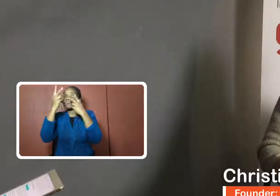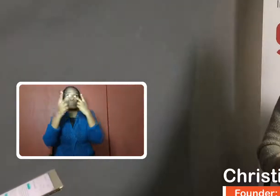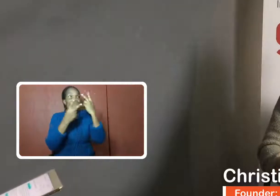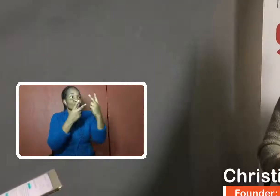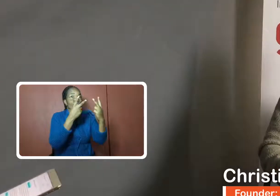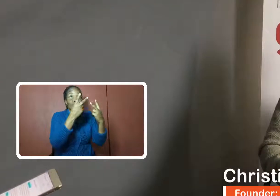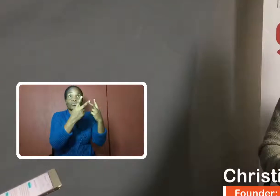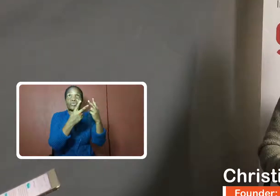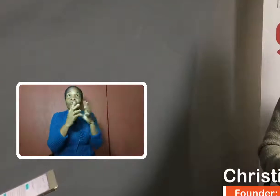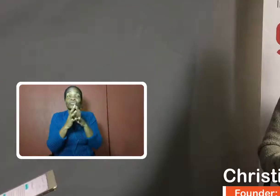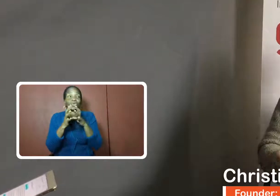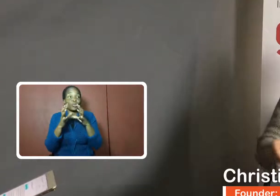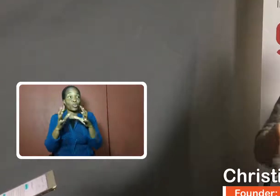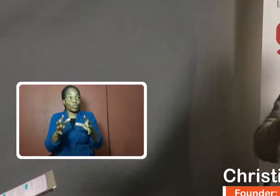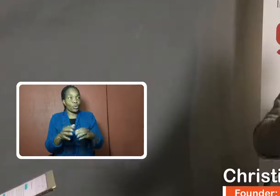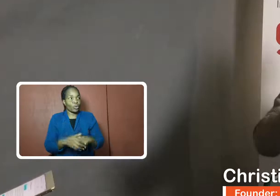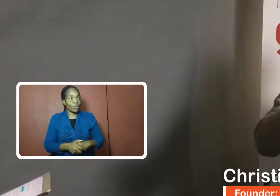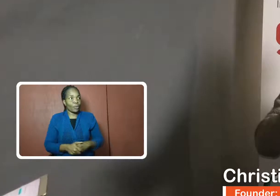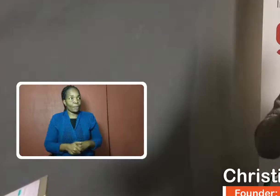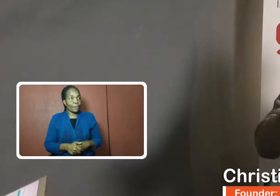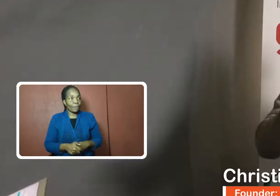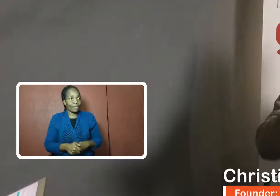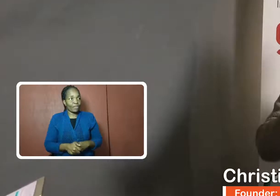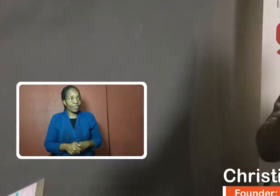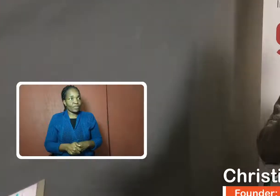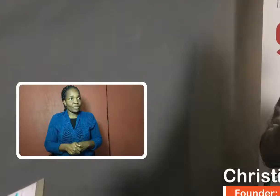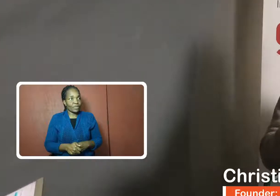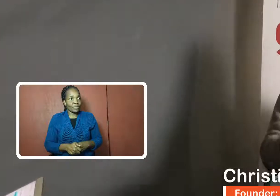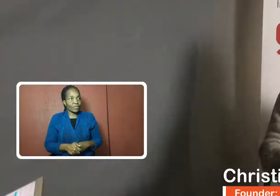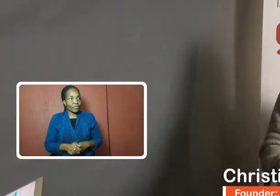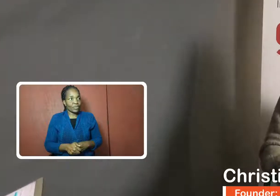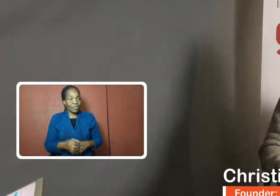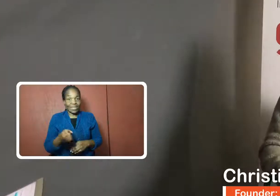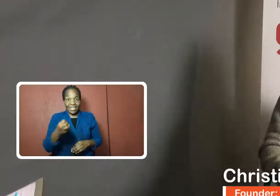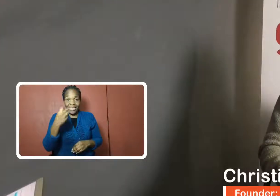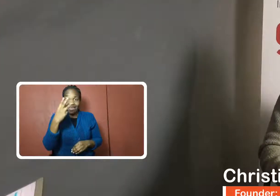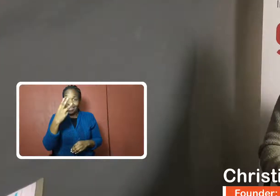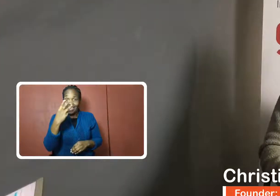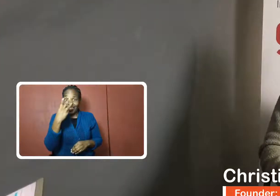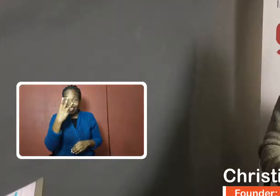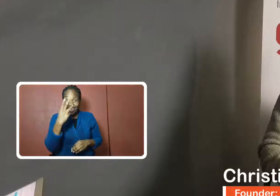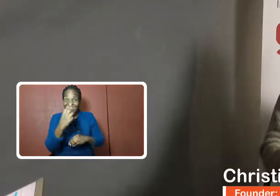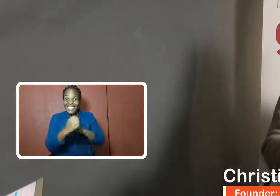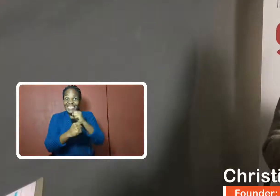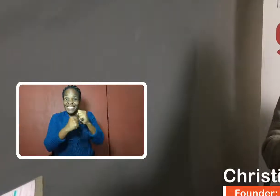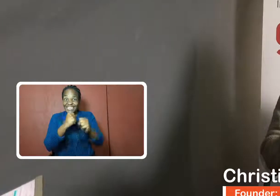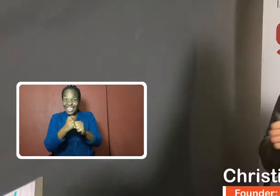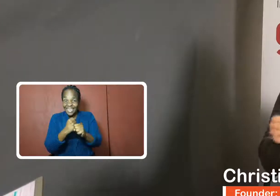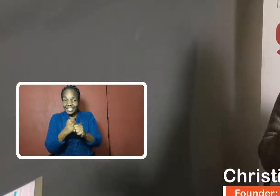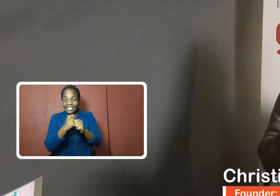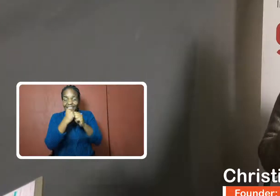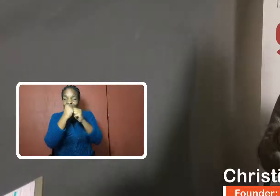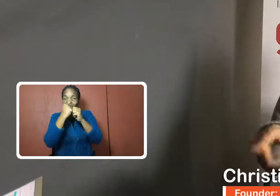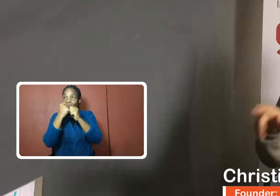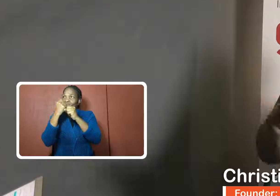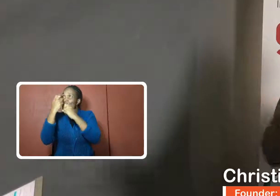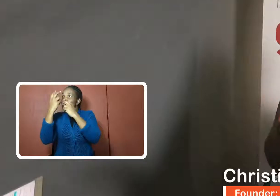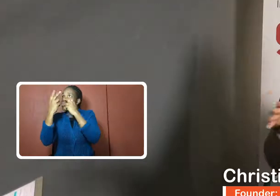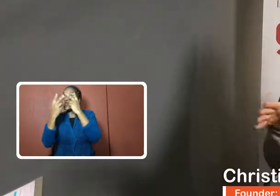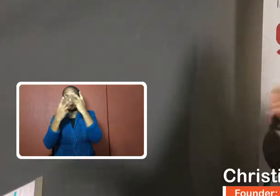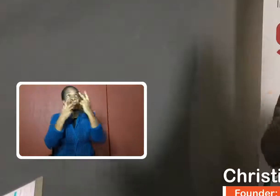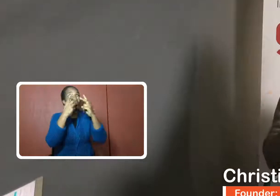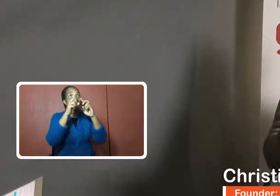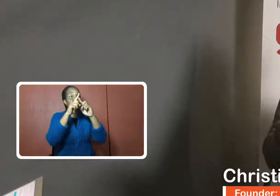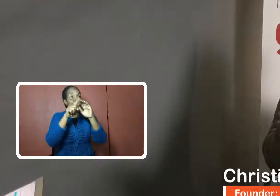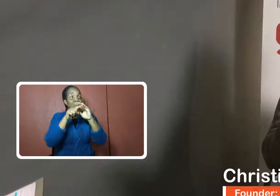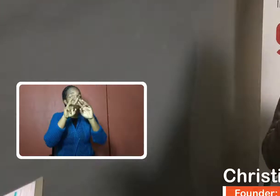Yeah. You travel for at least 3 years and 1 day. Yeah. Working in different companies all over. You can